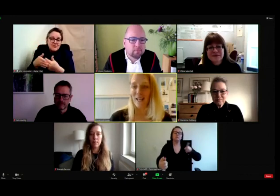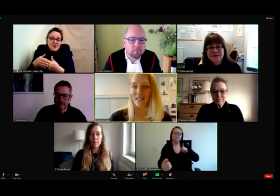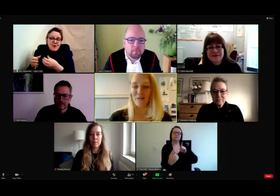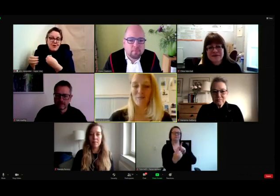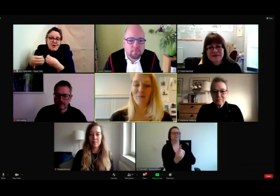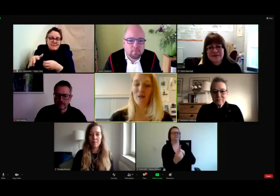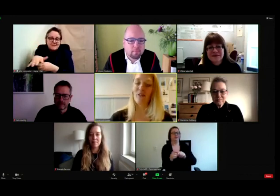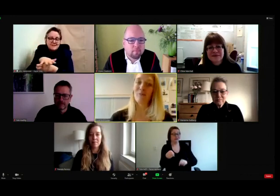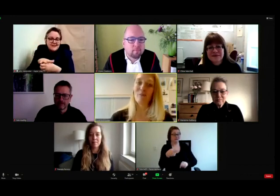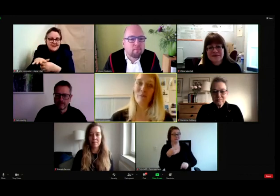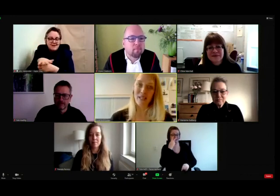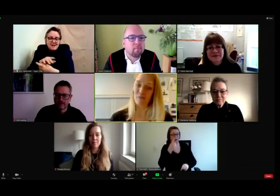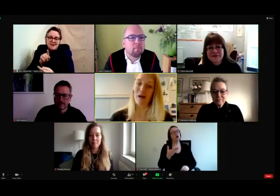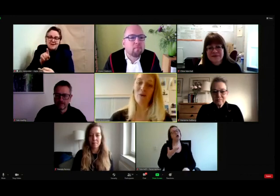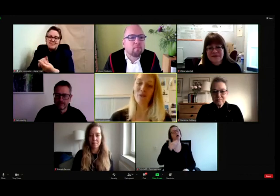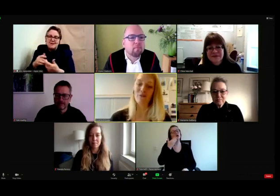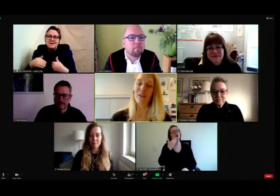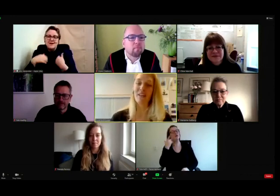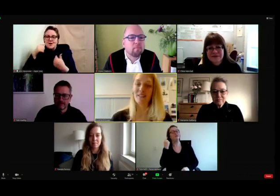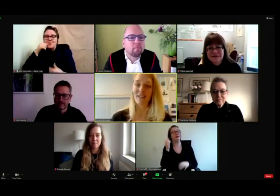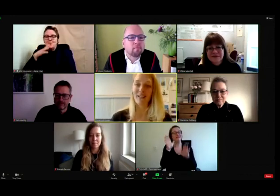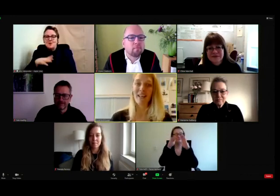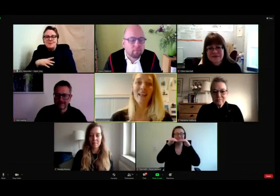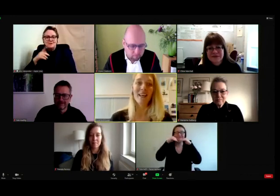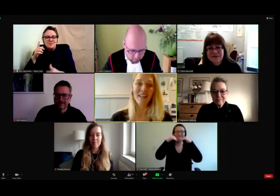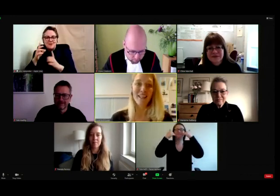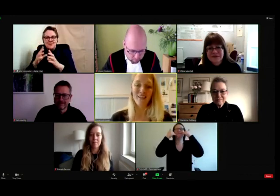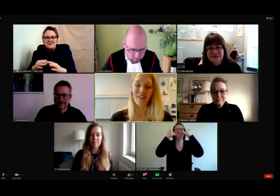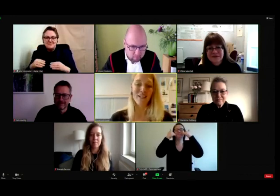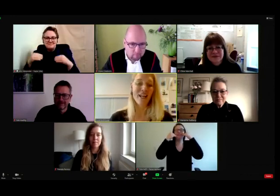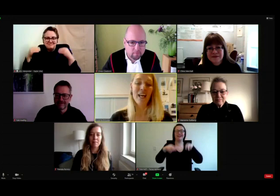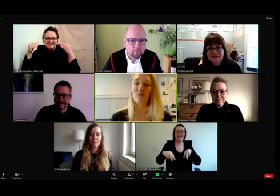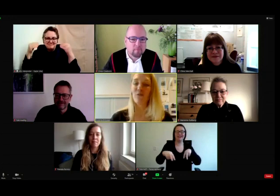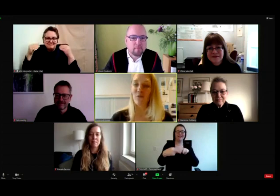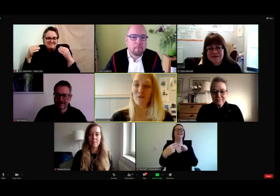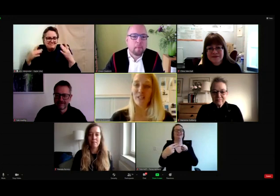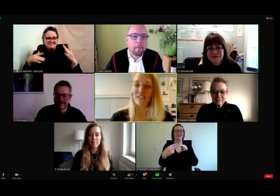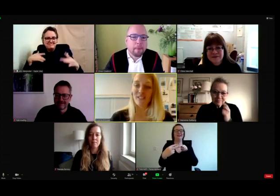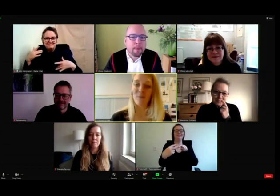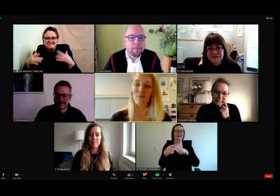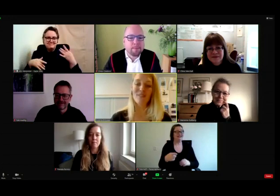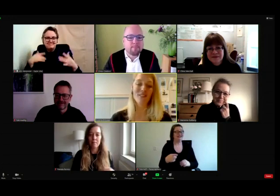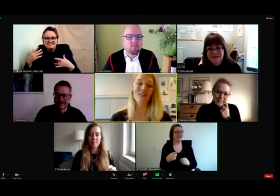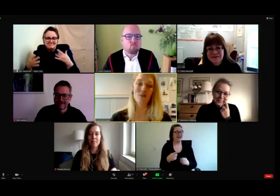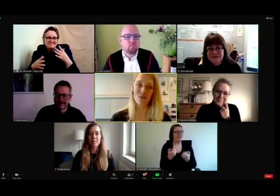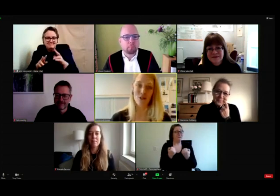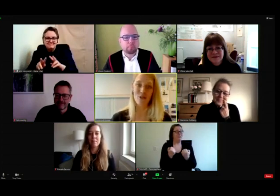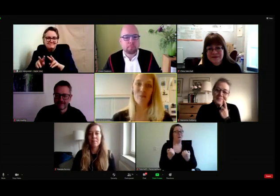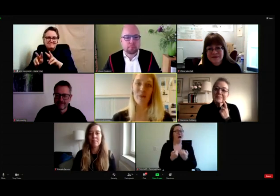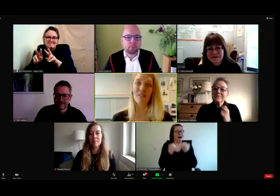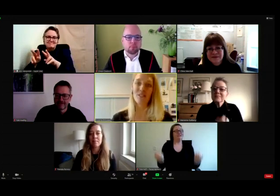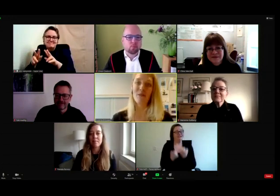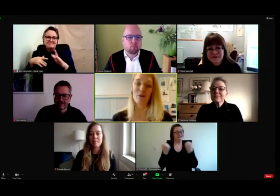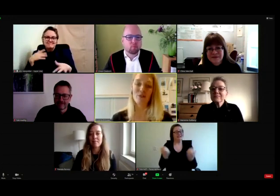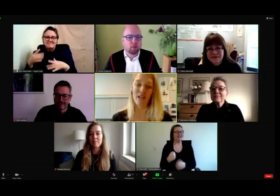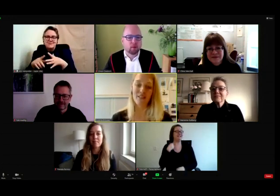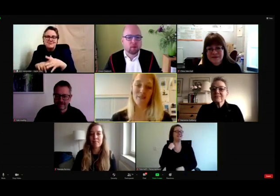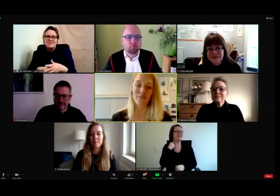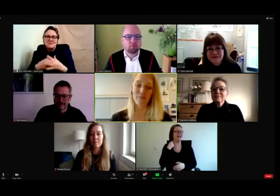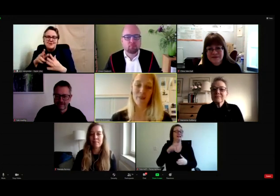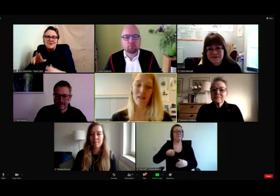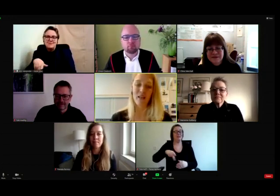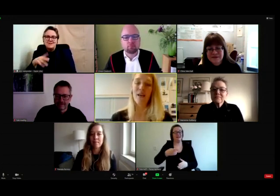a young lady with a big smile on her face, eager and full of excitement to start her